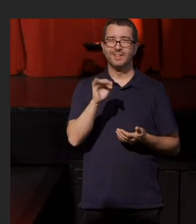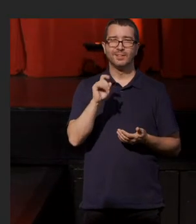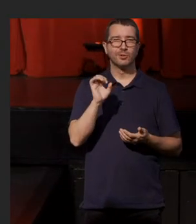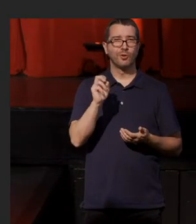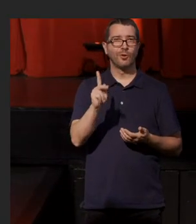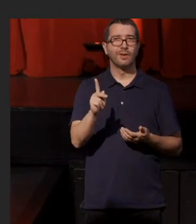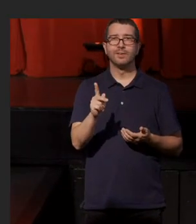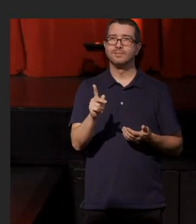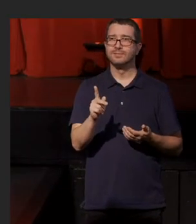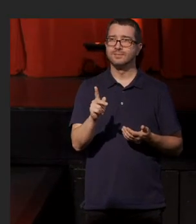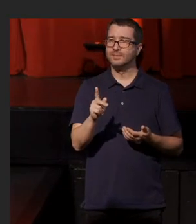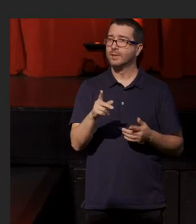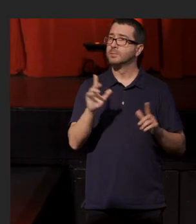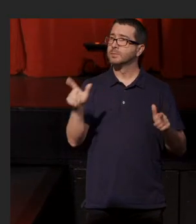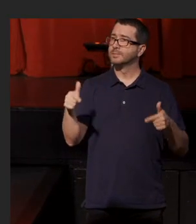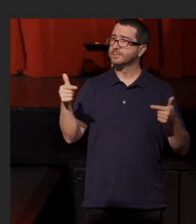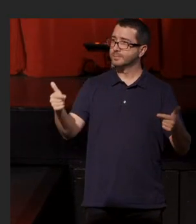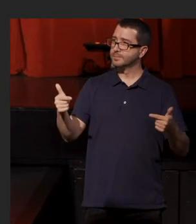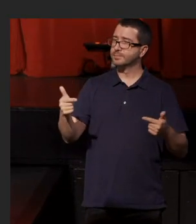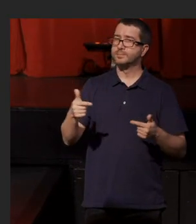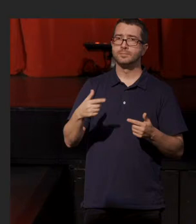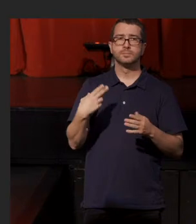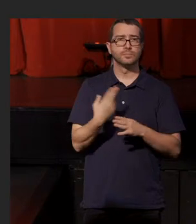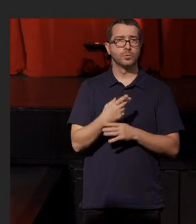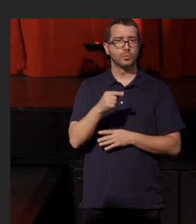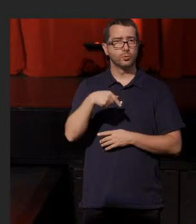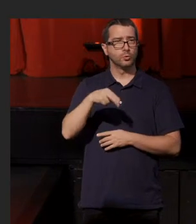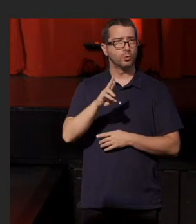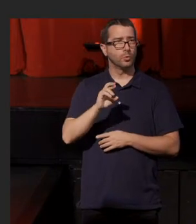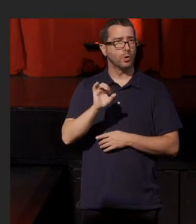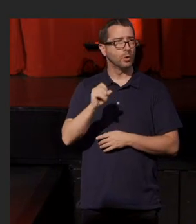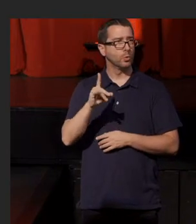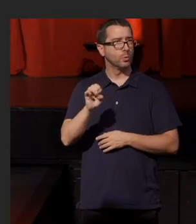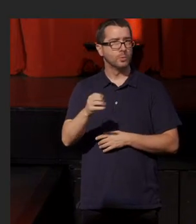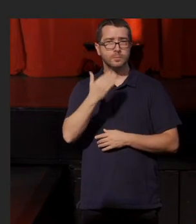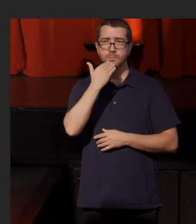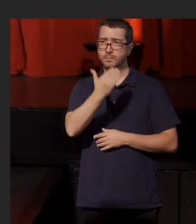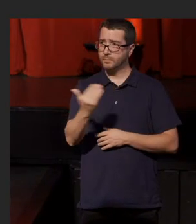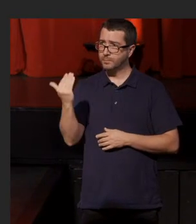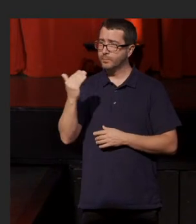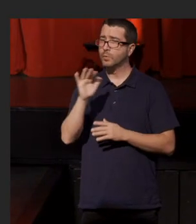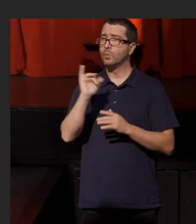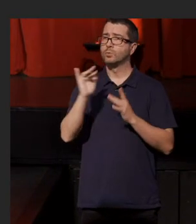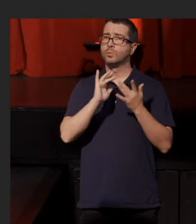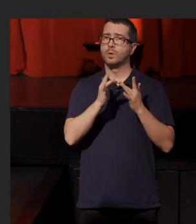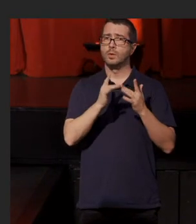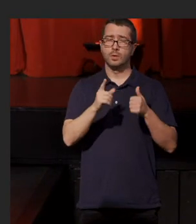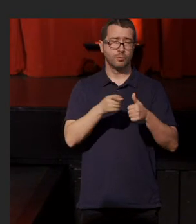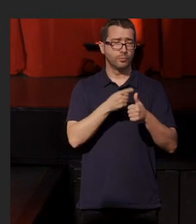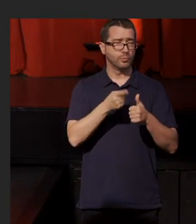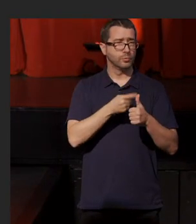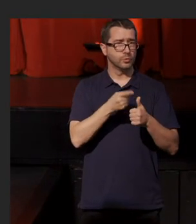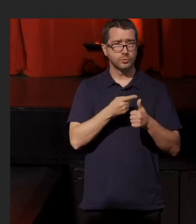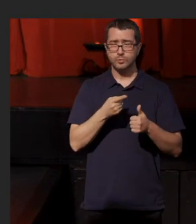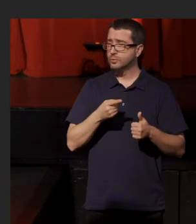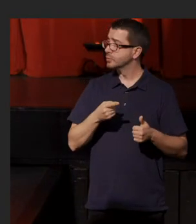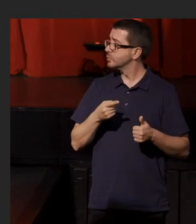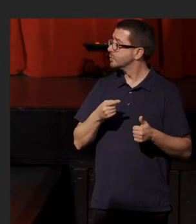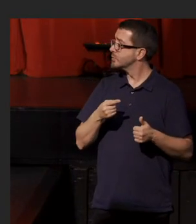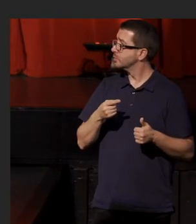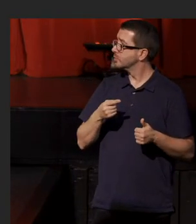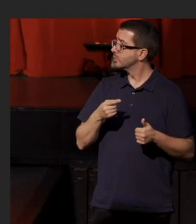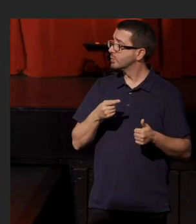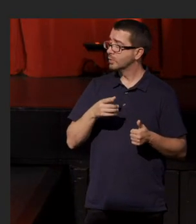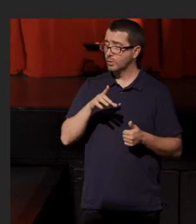which we're getting from you in the audience using the QR code you were given. So thank you for those and also online. The first question is for you,